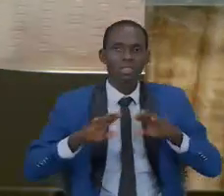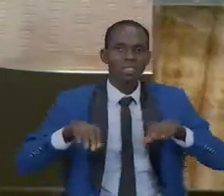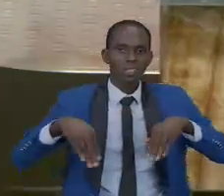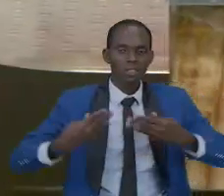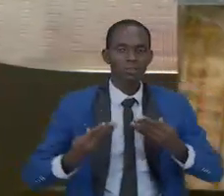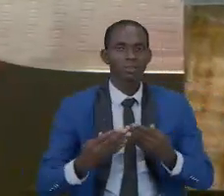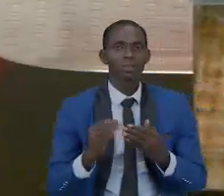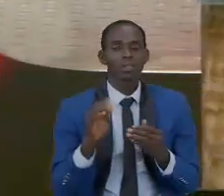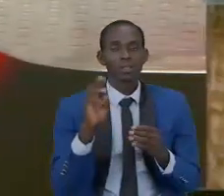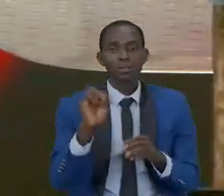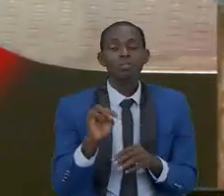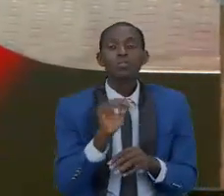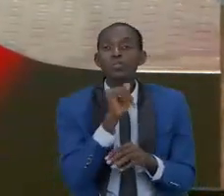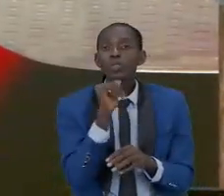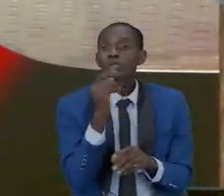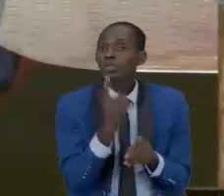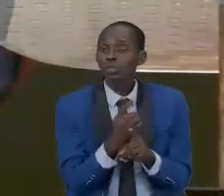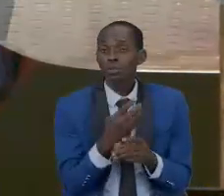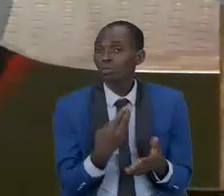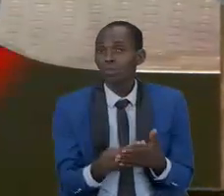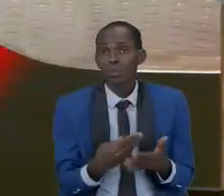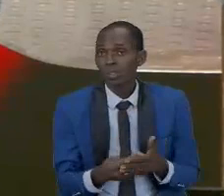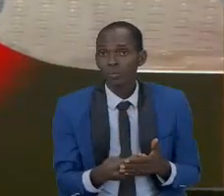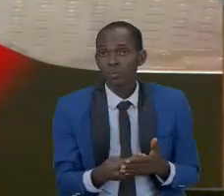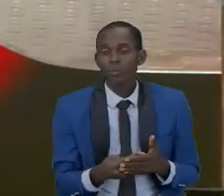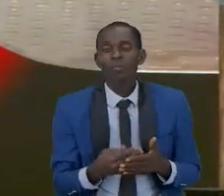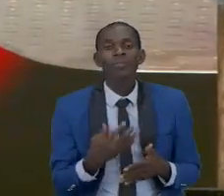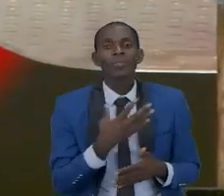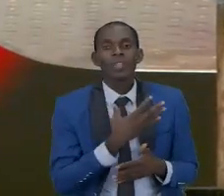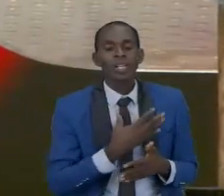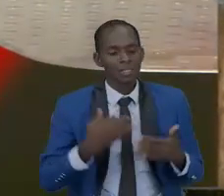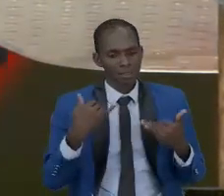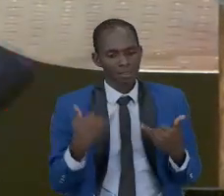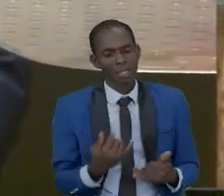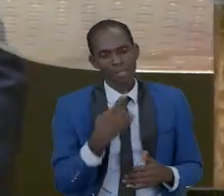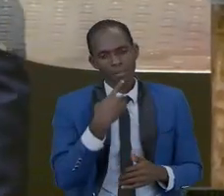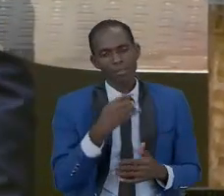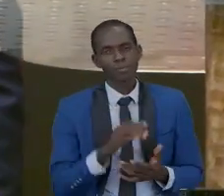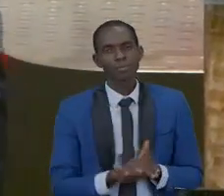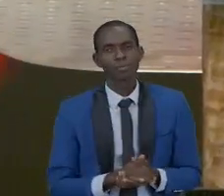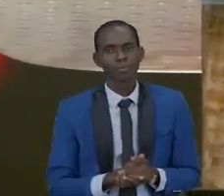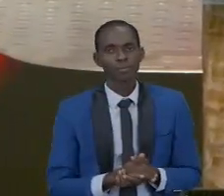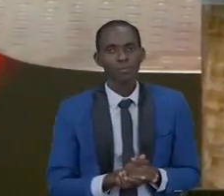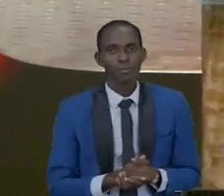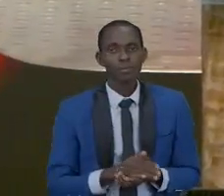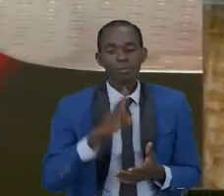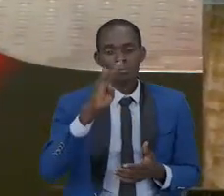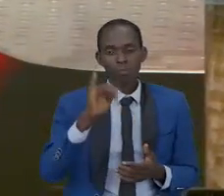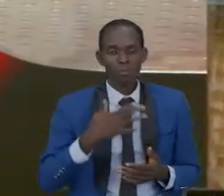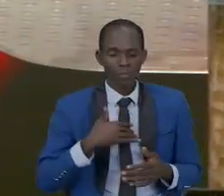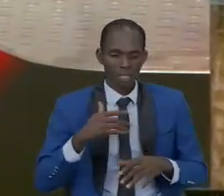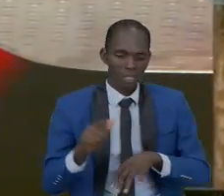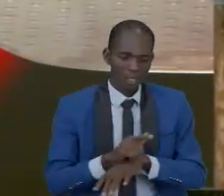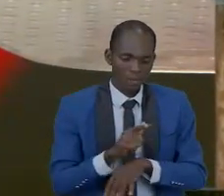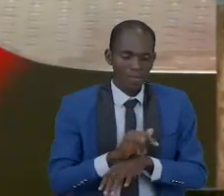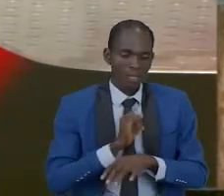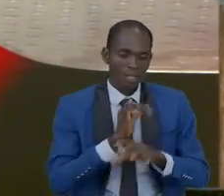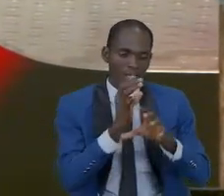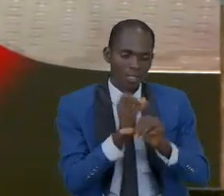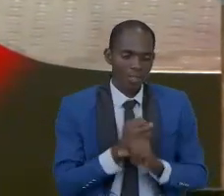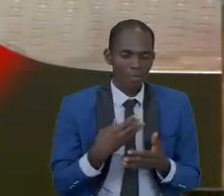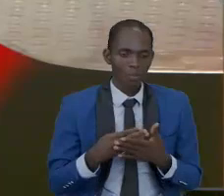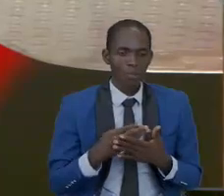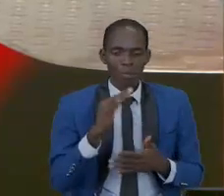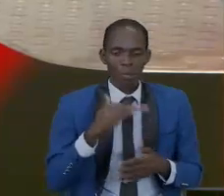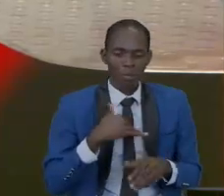gotten him money and the end he now said by my labor I got money by my